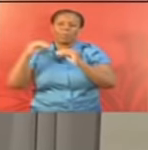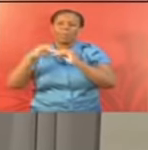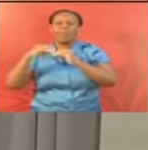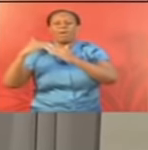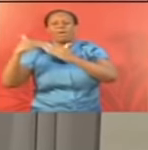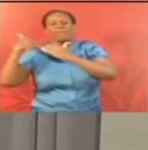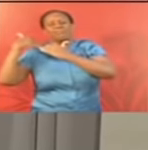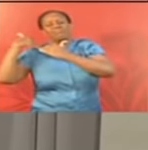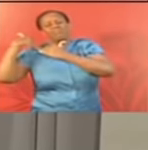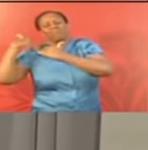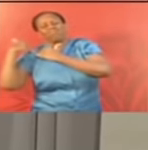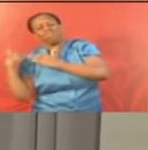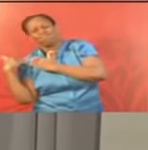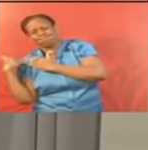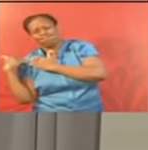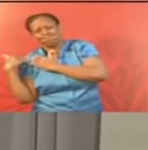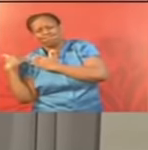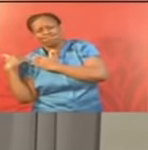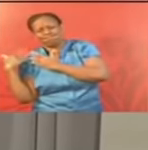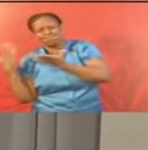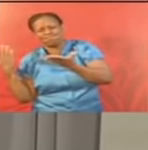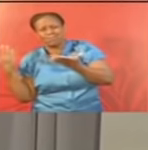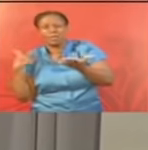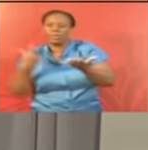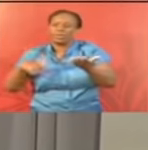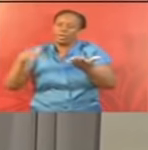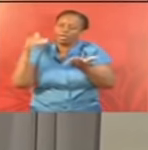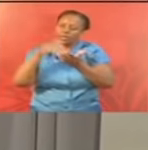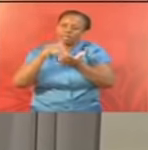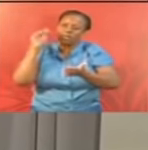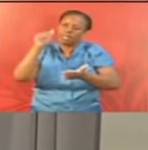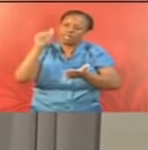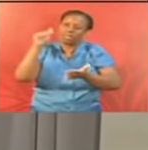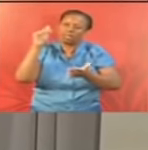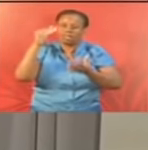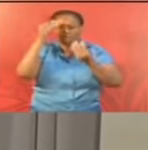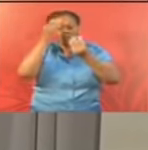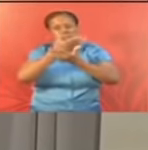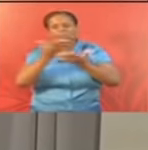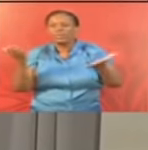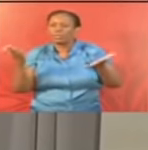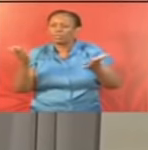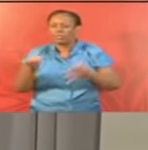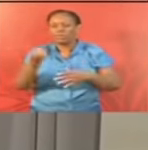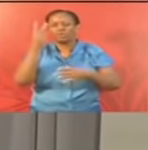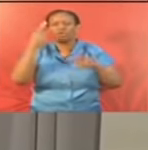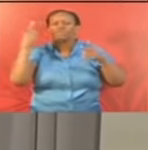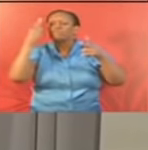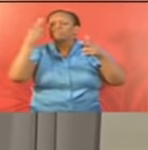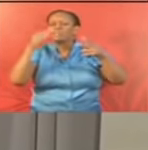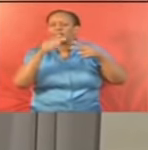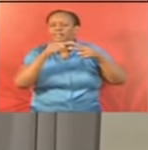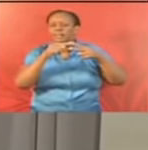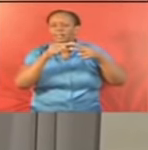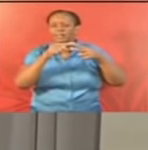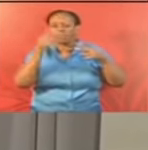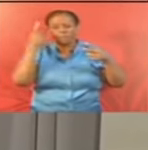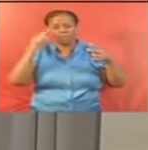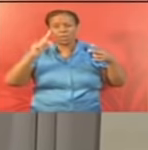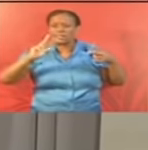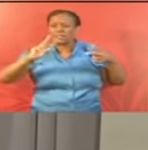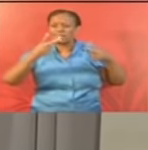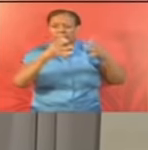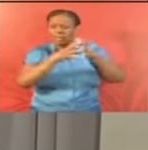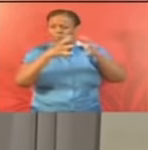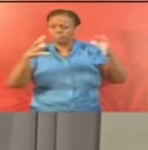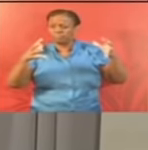again. The 2 main drivers for this second wave are the behavior of